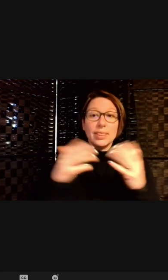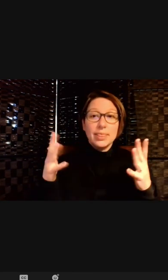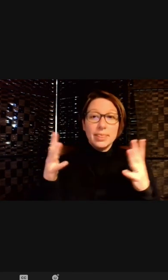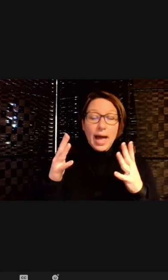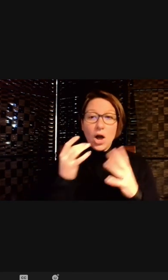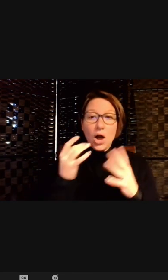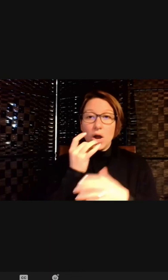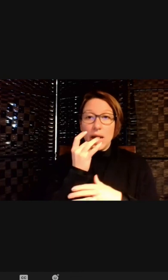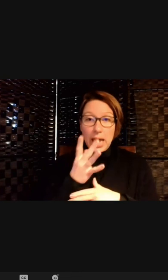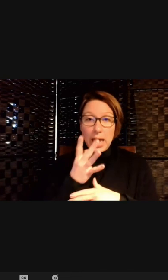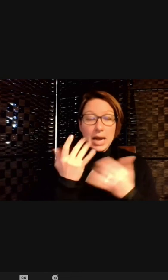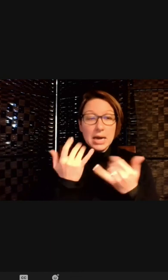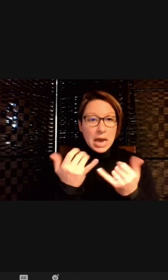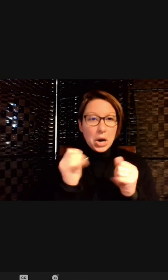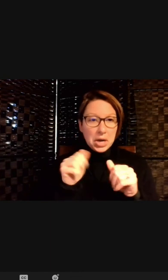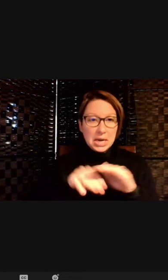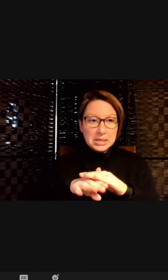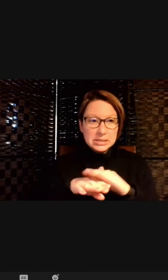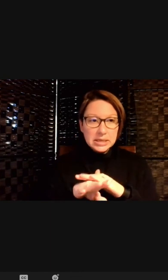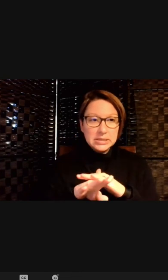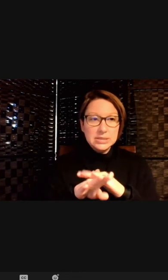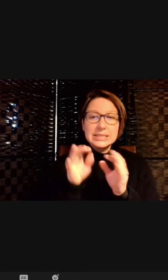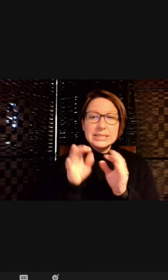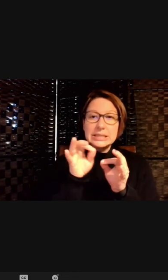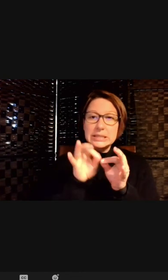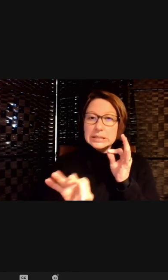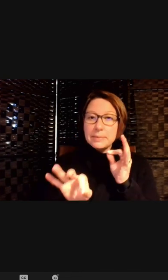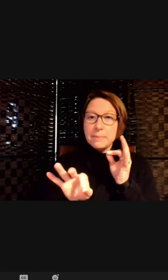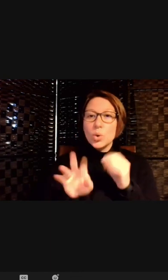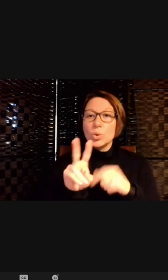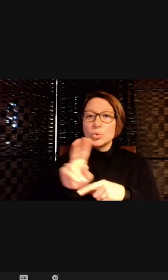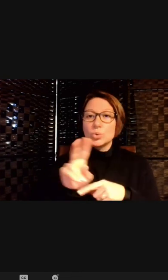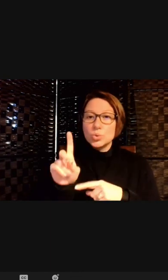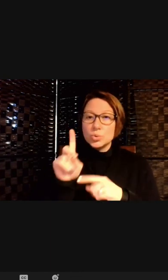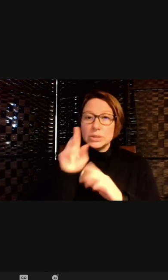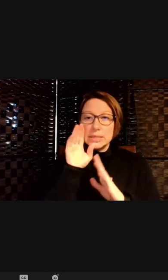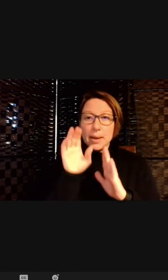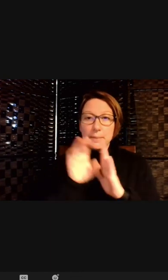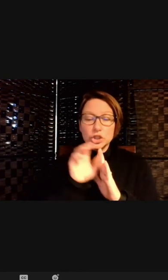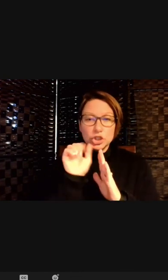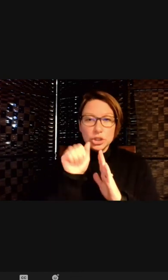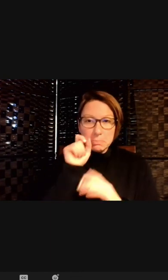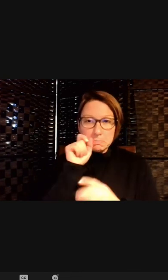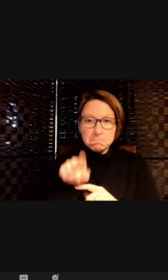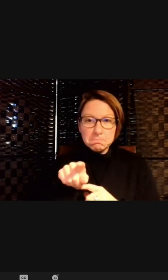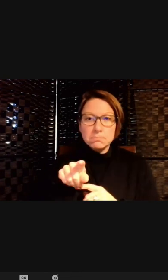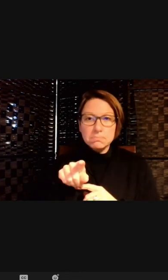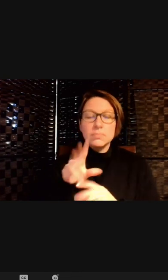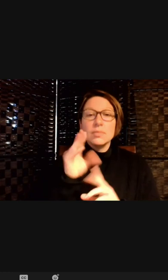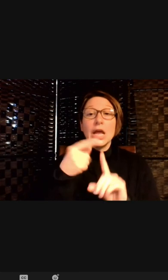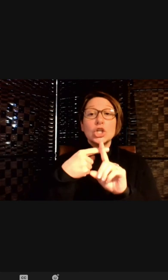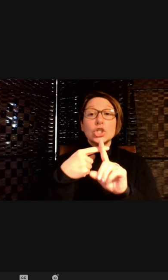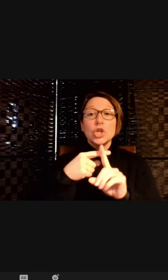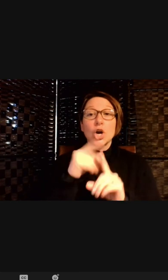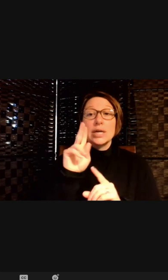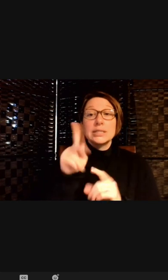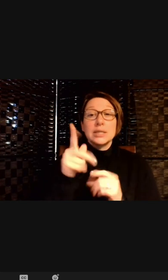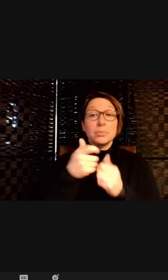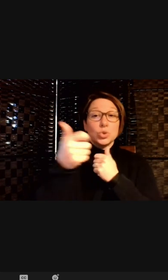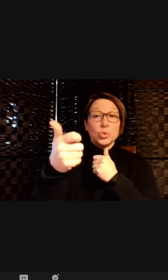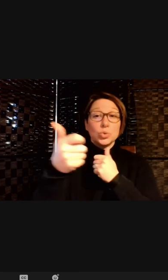are now accessible. Simple two-dimensional images can be detected, and targets at a distance of up to 6 feet can